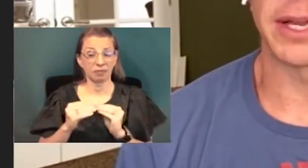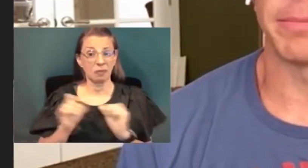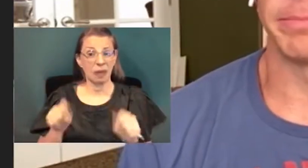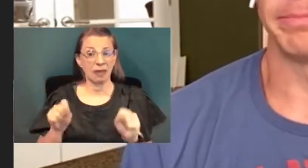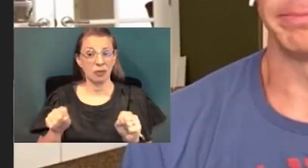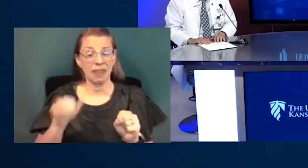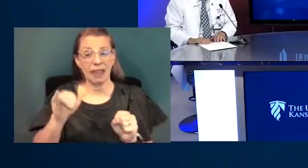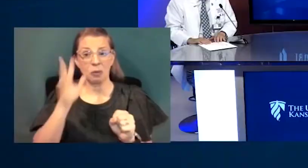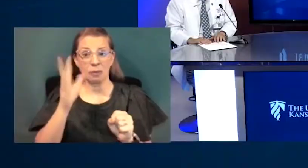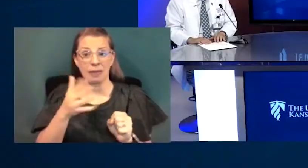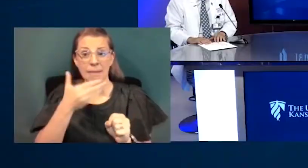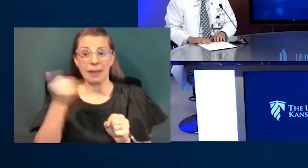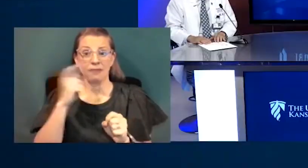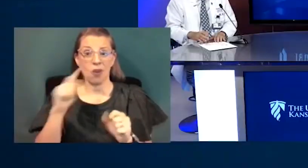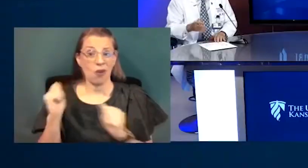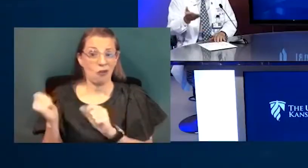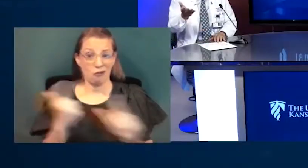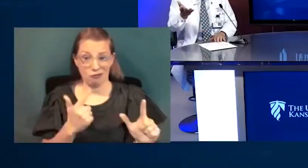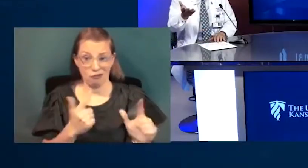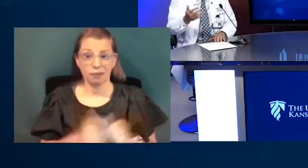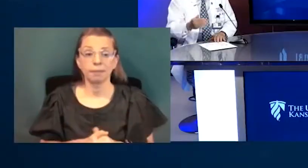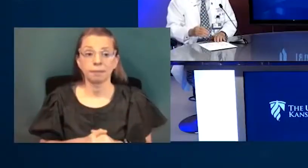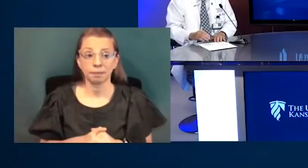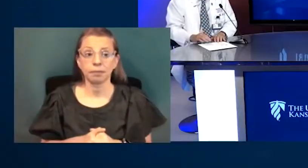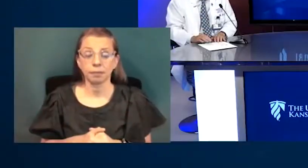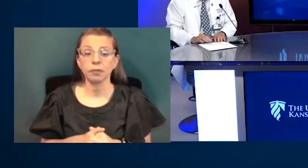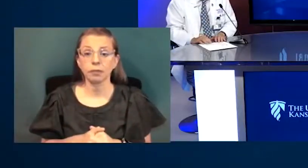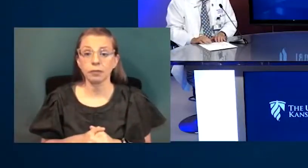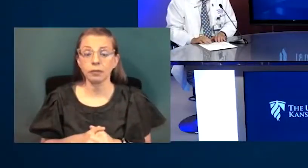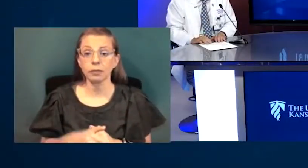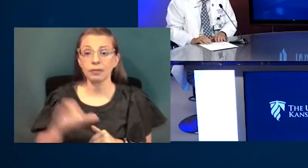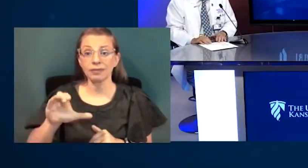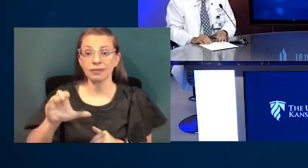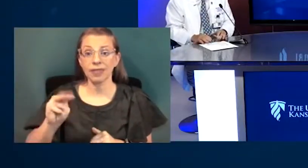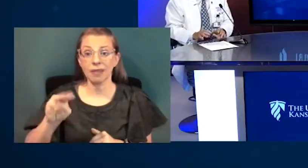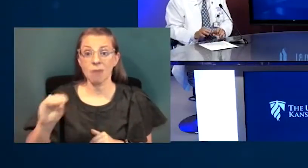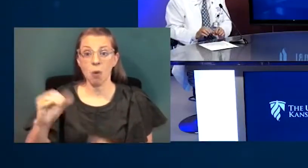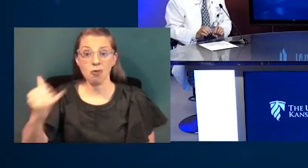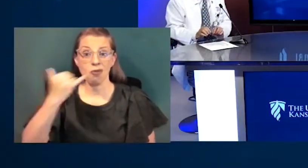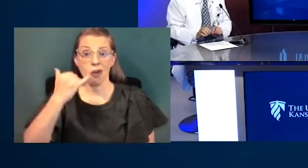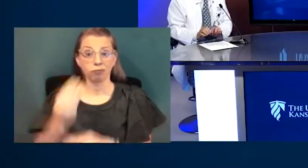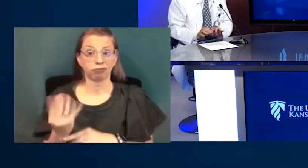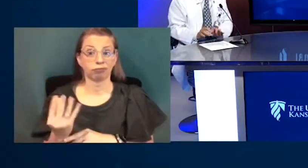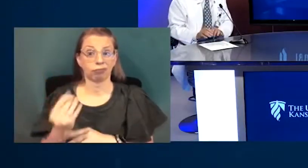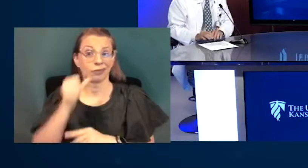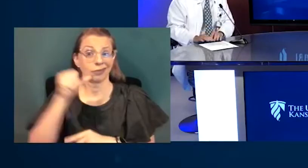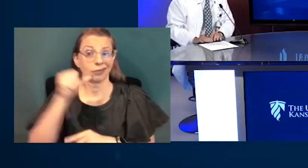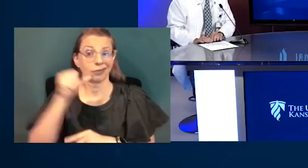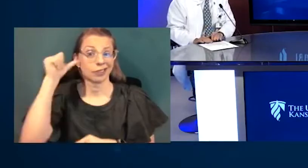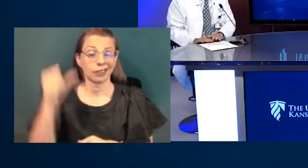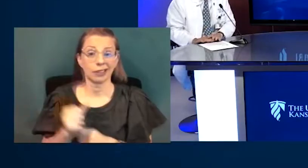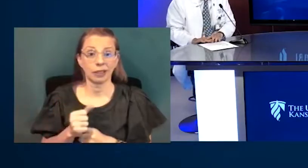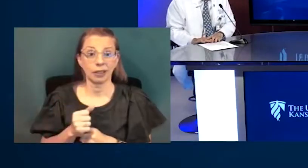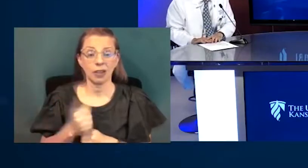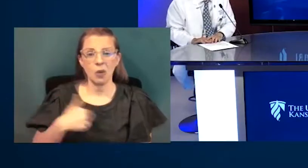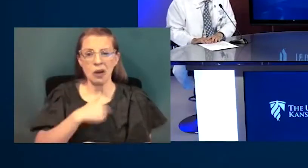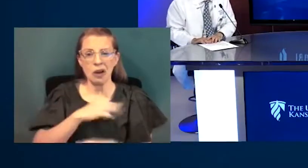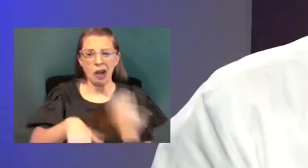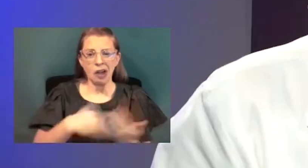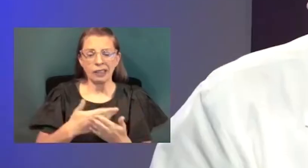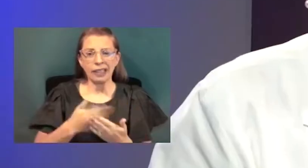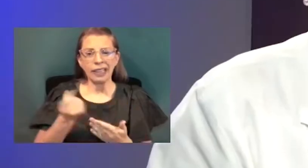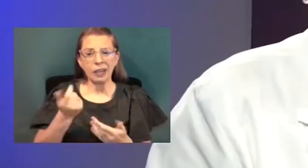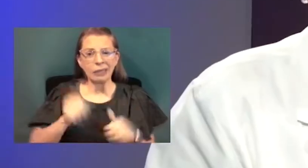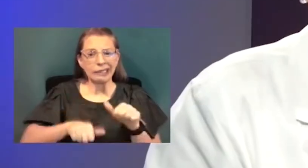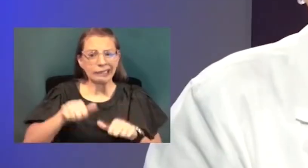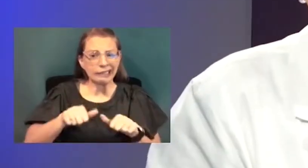for everybody. It is, you know, and so we had a chief medical officer call yesterday, and I think we're all getting just a little twitchy about what's going on in Springfield around